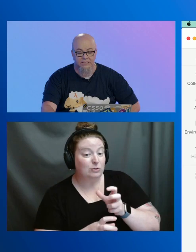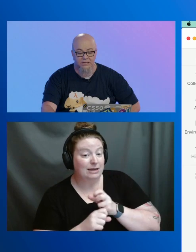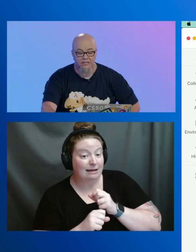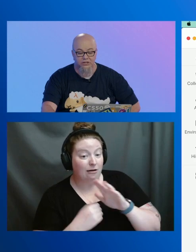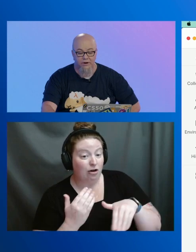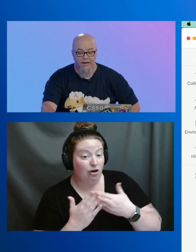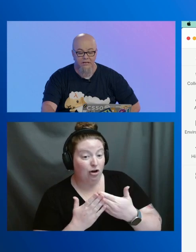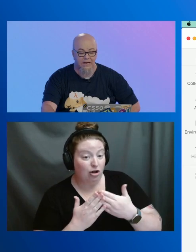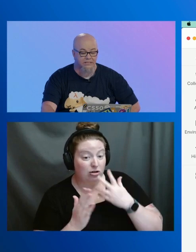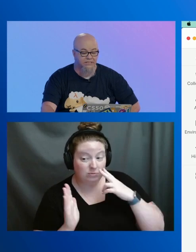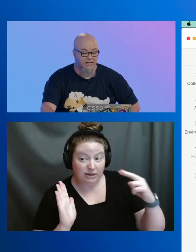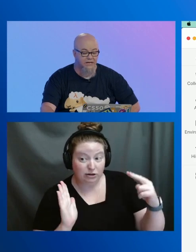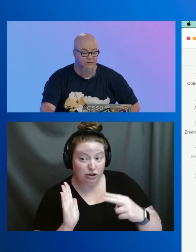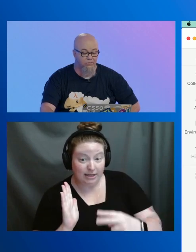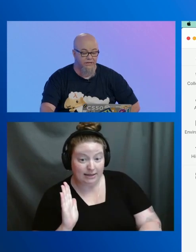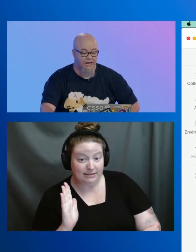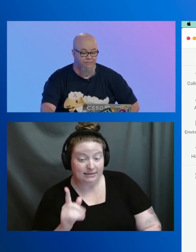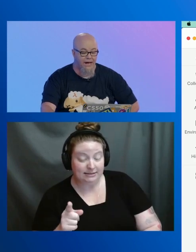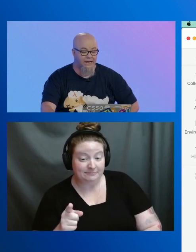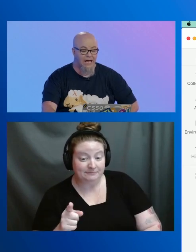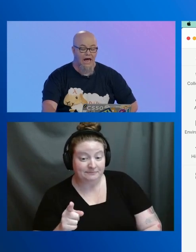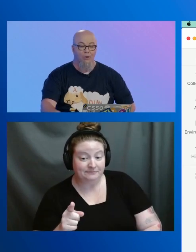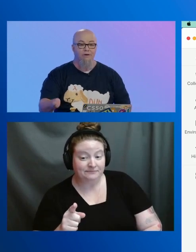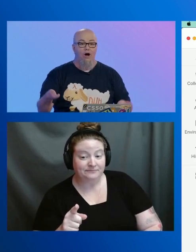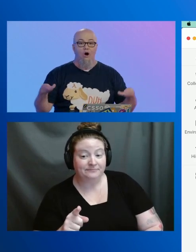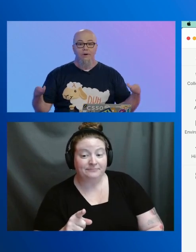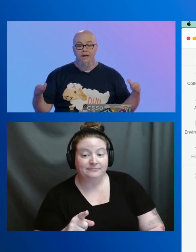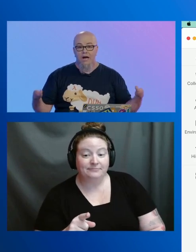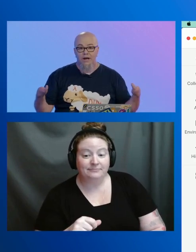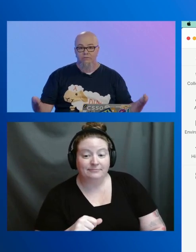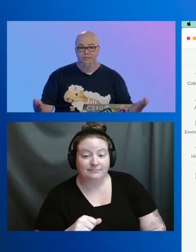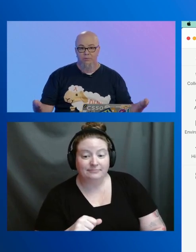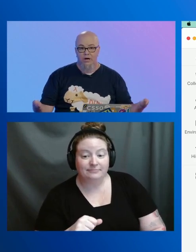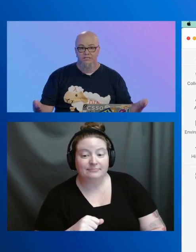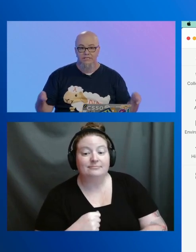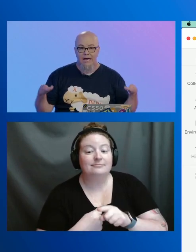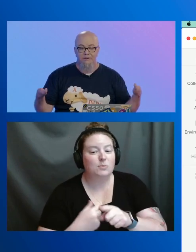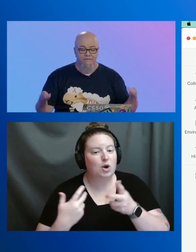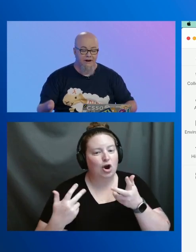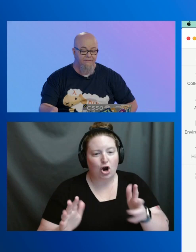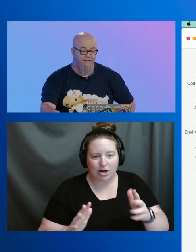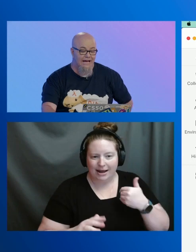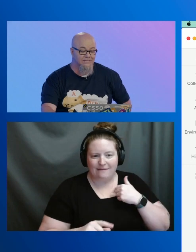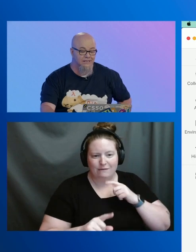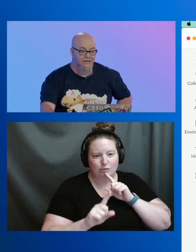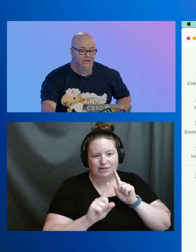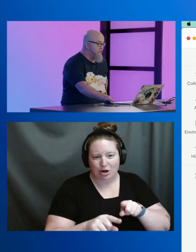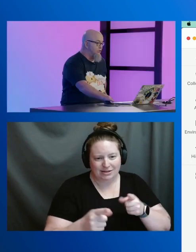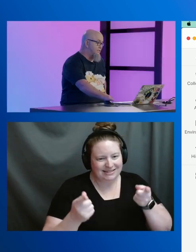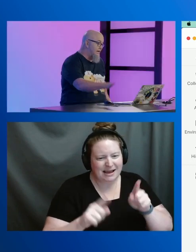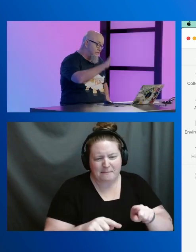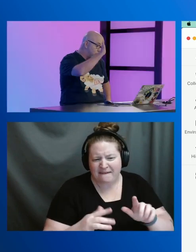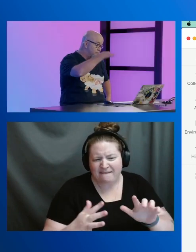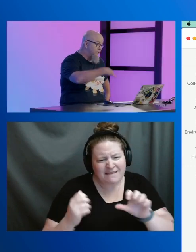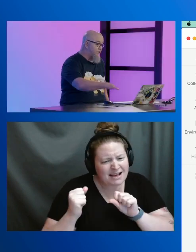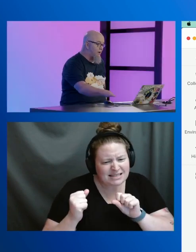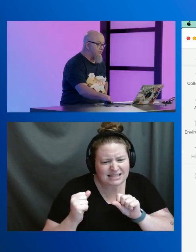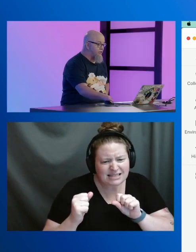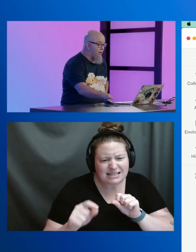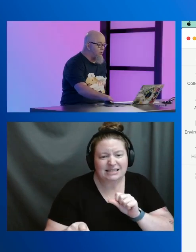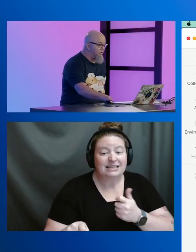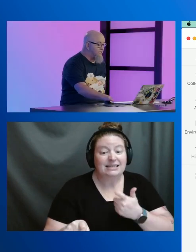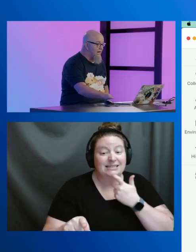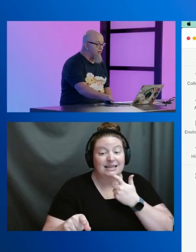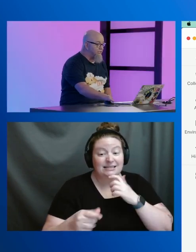at this. Let's go ahead and send and read that back. And we've already gotten a response. This happened very fast. So it shows me the